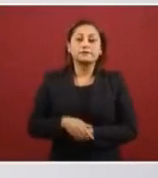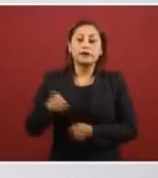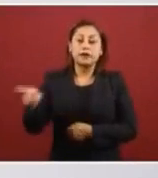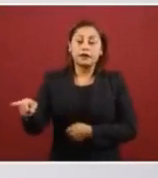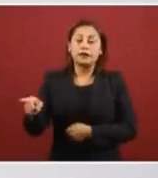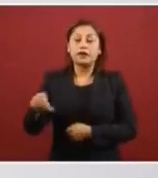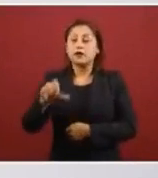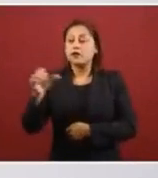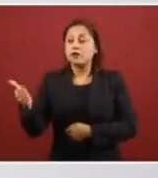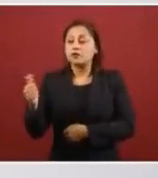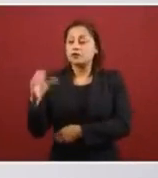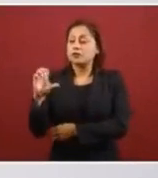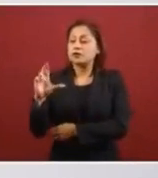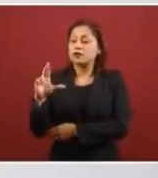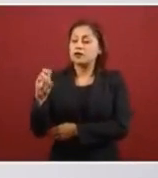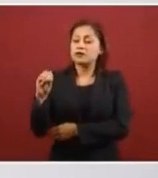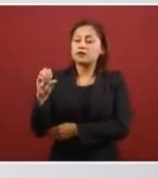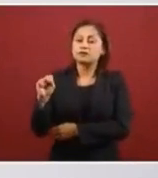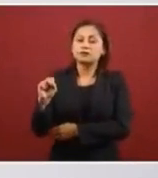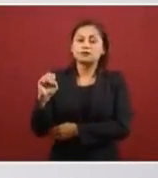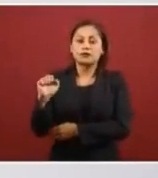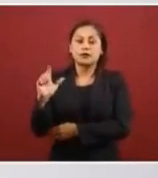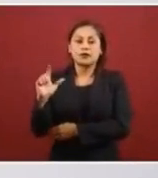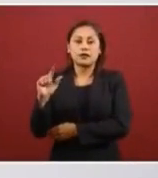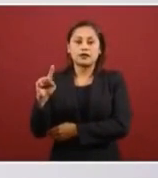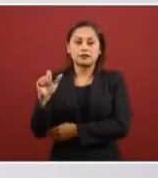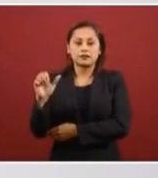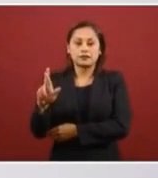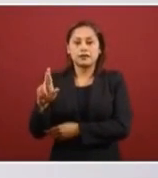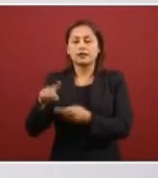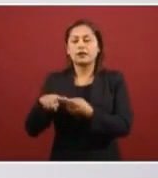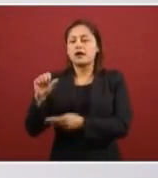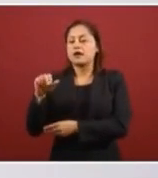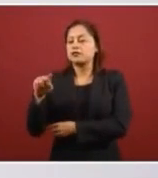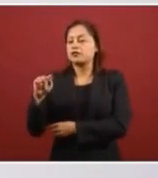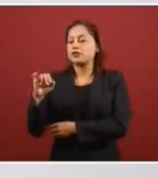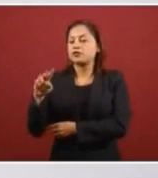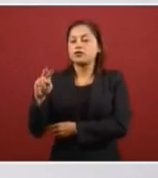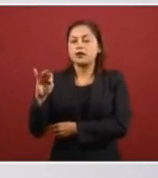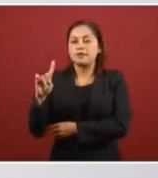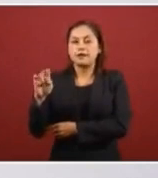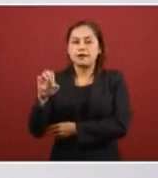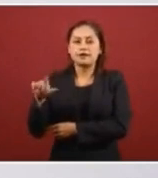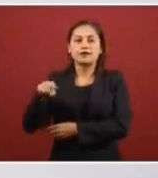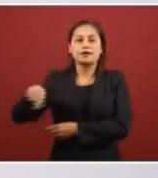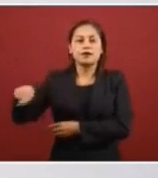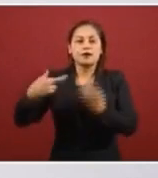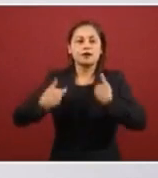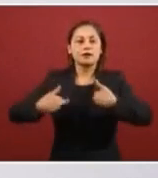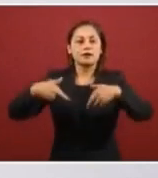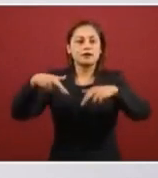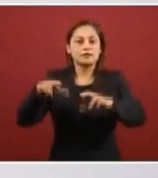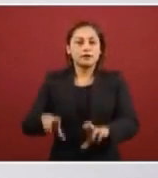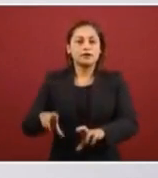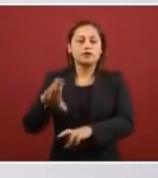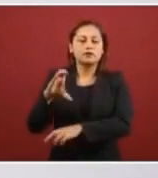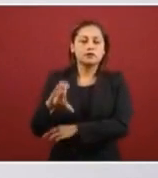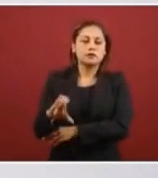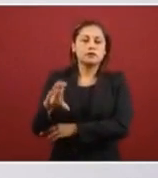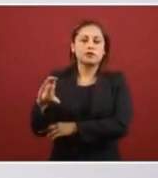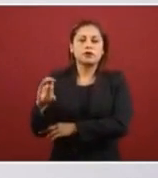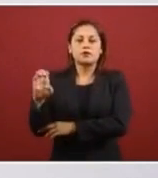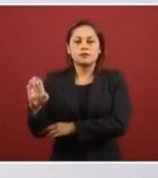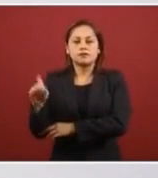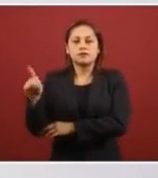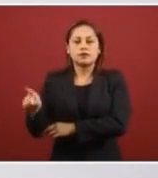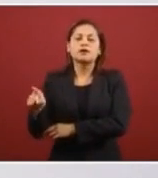and the determination of Carlos a massage in Antonia Devine they were the representatives of the